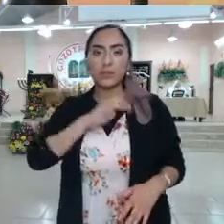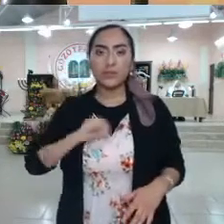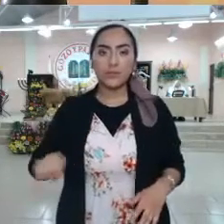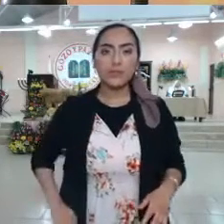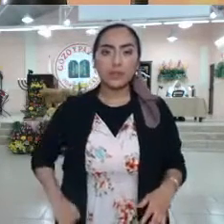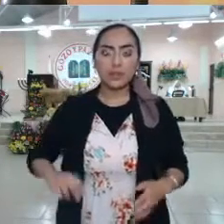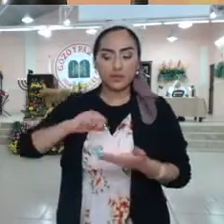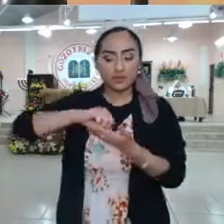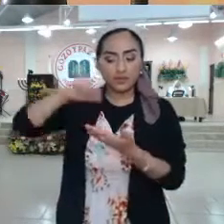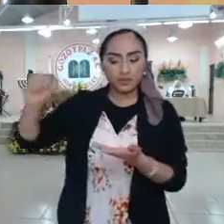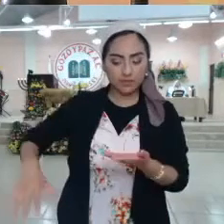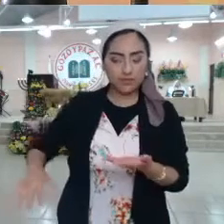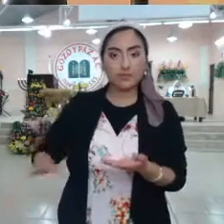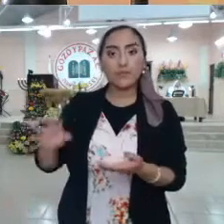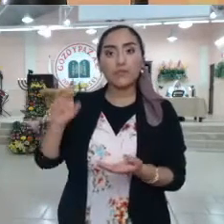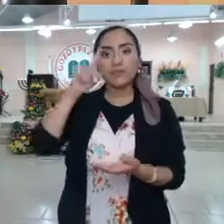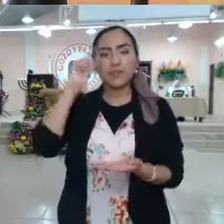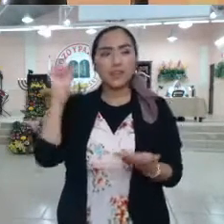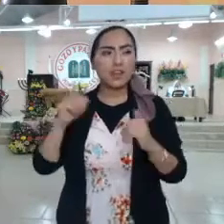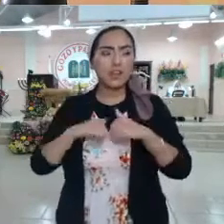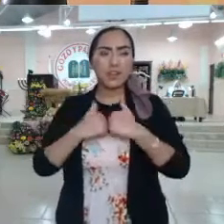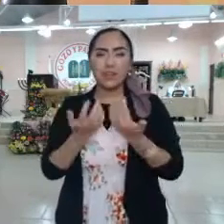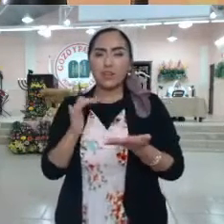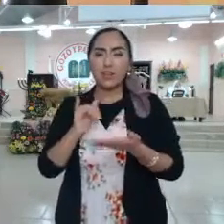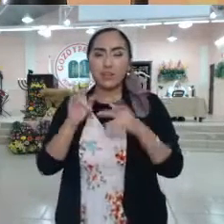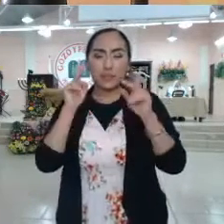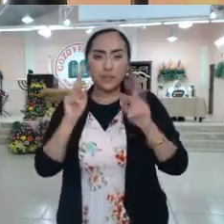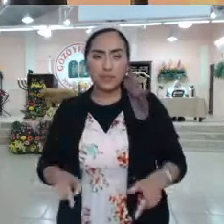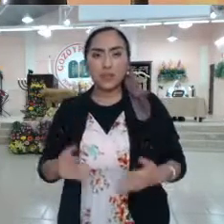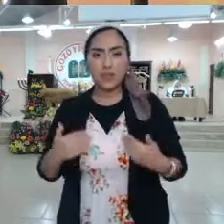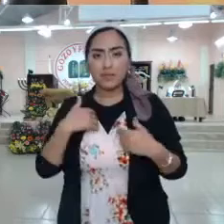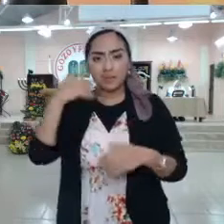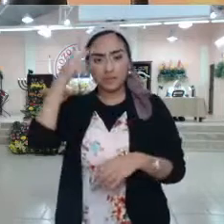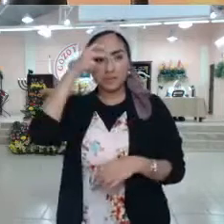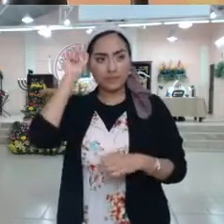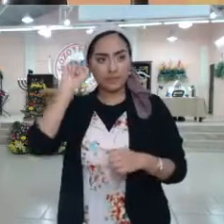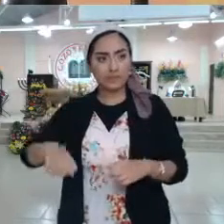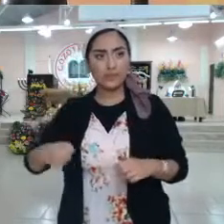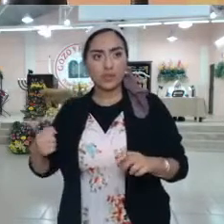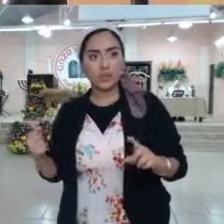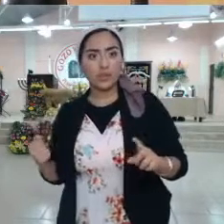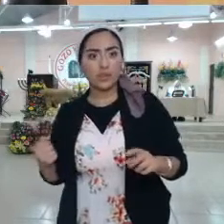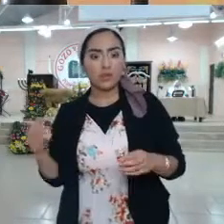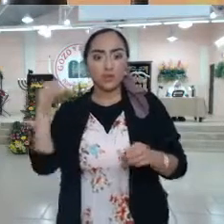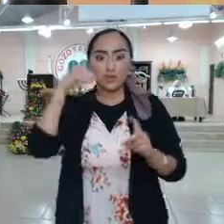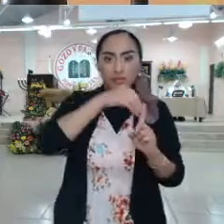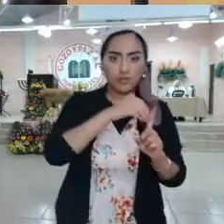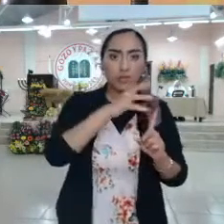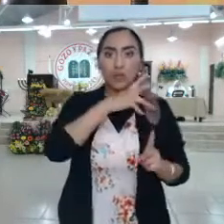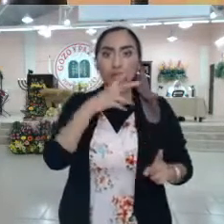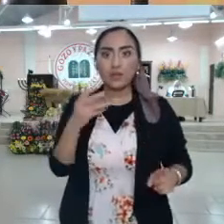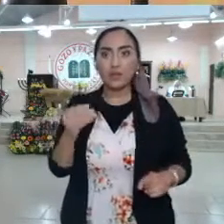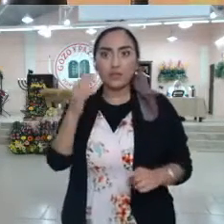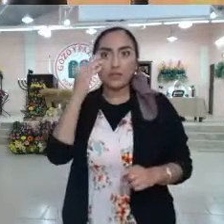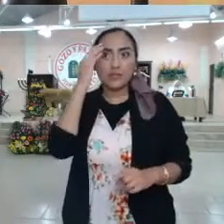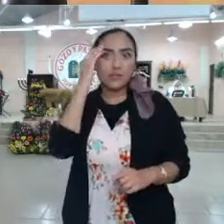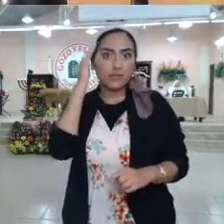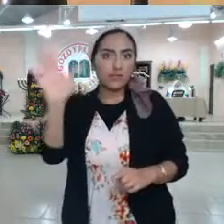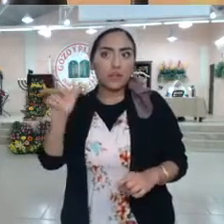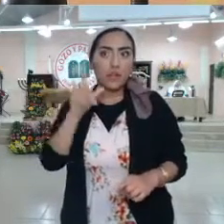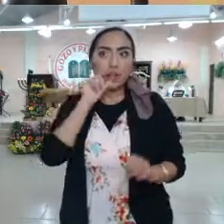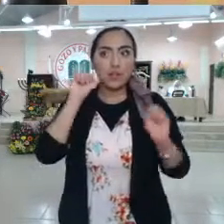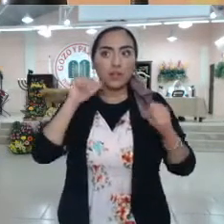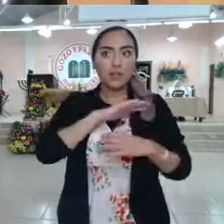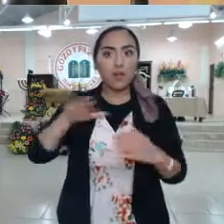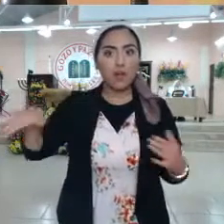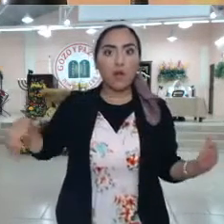evil. Yahshua HaMashiach rebuked him. It is that how is it possible that someone let themselves be guided by Satan? Yahshua HaMashiach rebuked him, and they